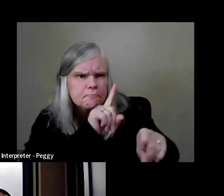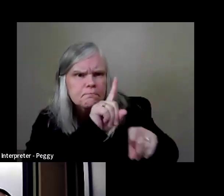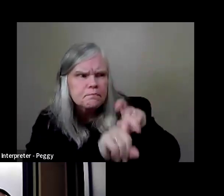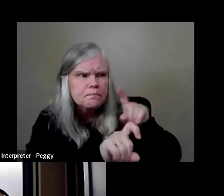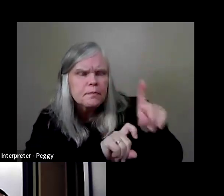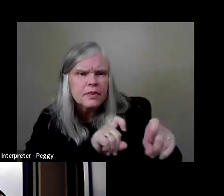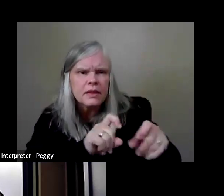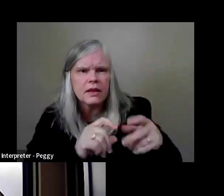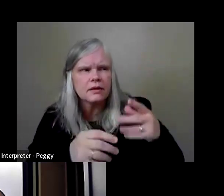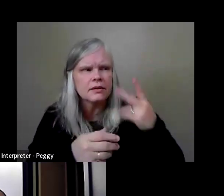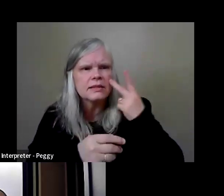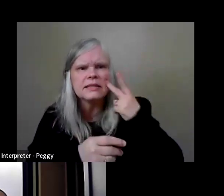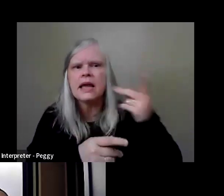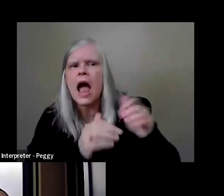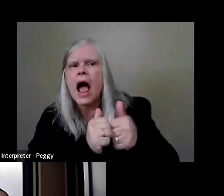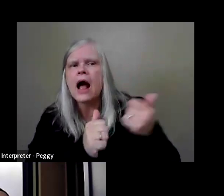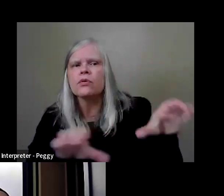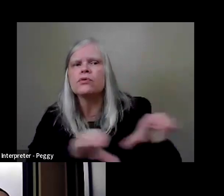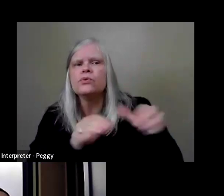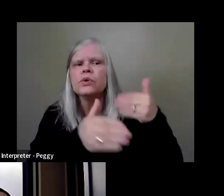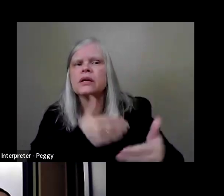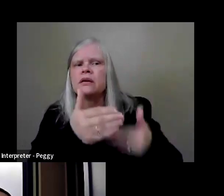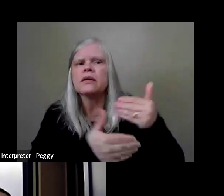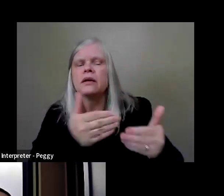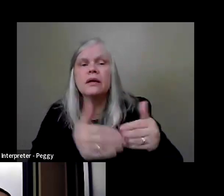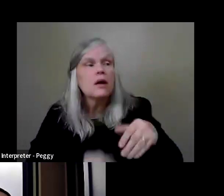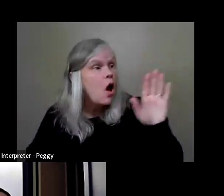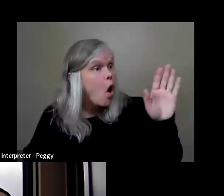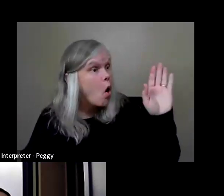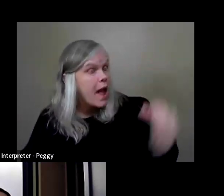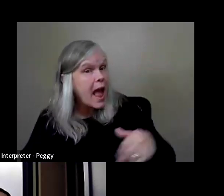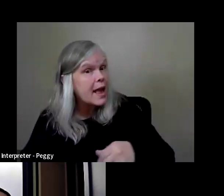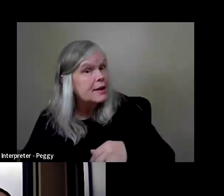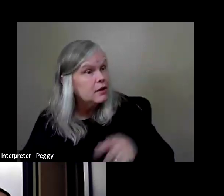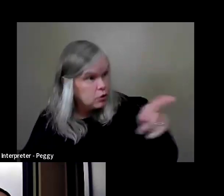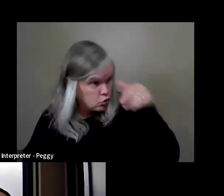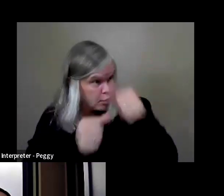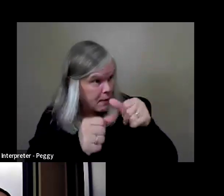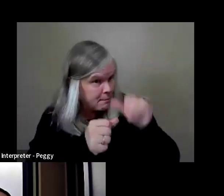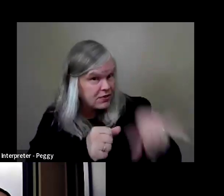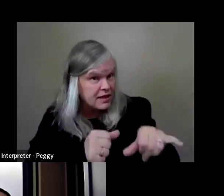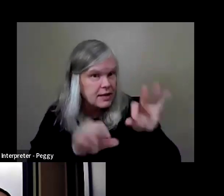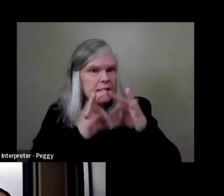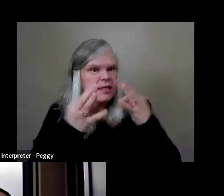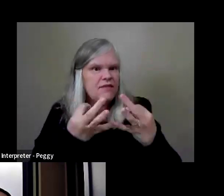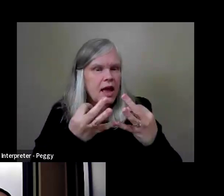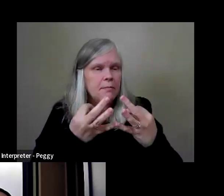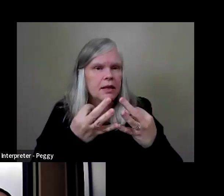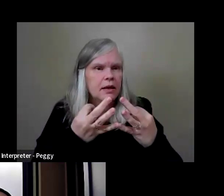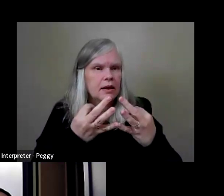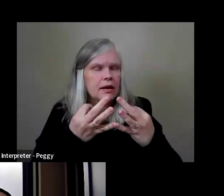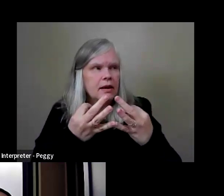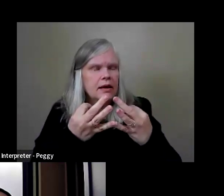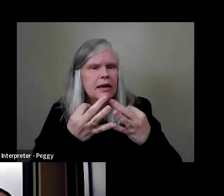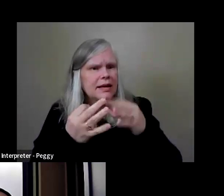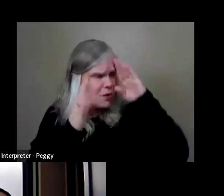to see where they're at in the progression. So they say, "Hey, do you remember this?" And they're really hopeful that their